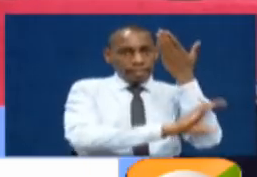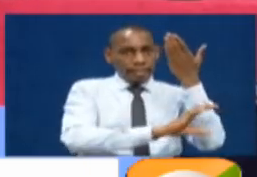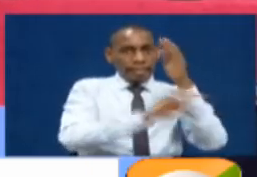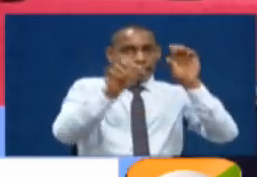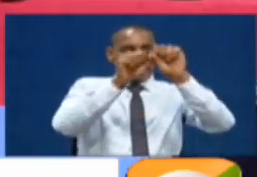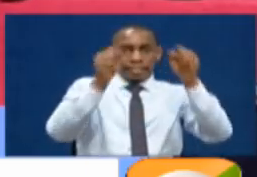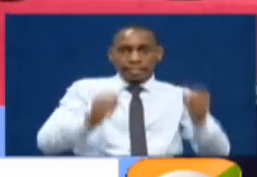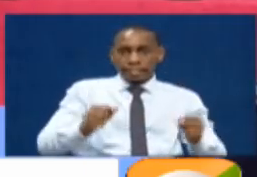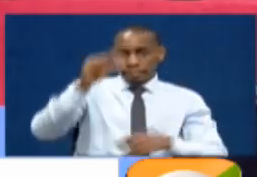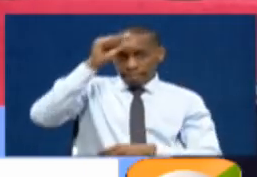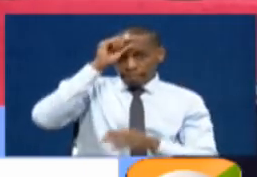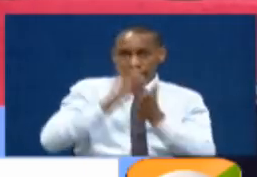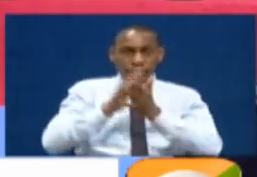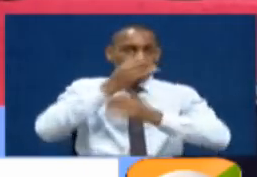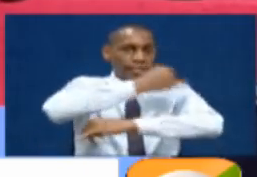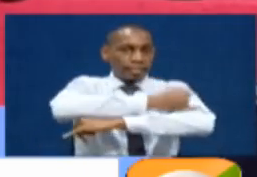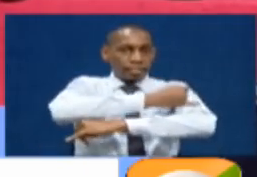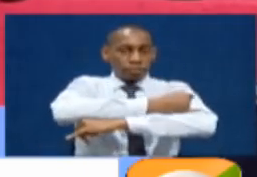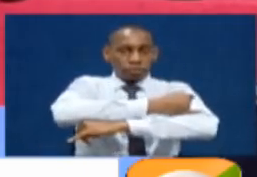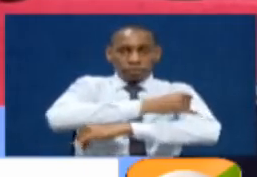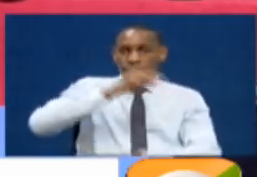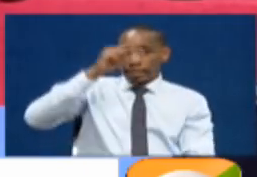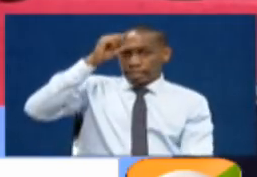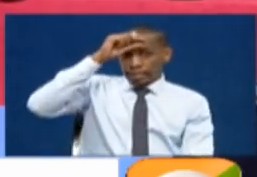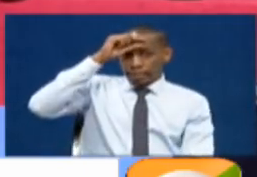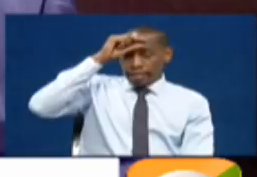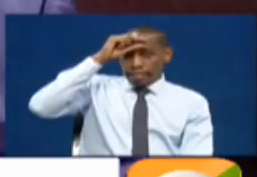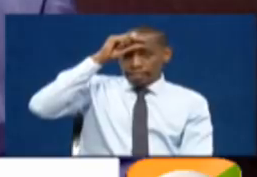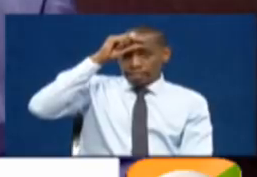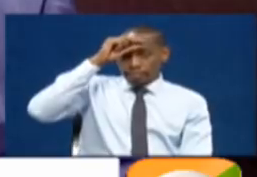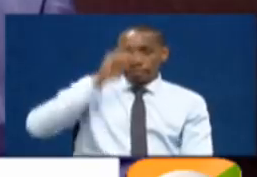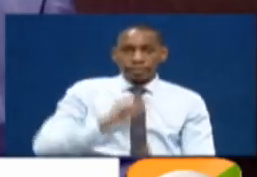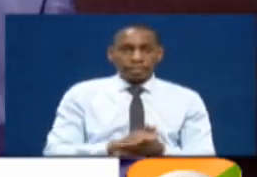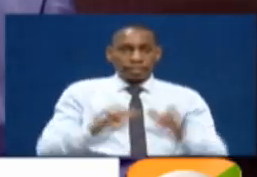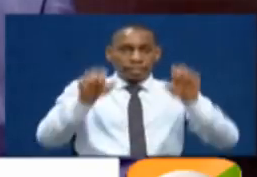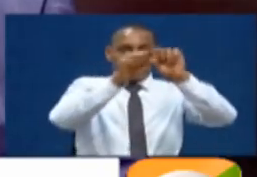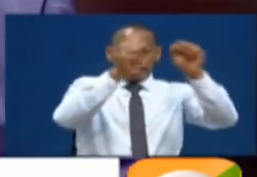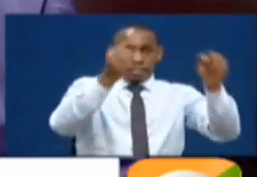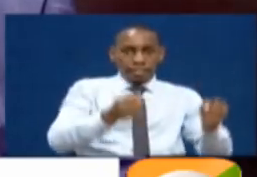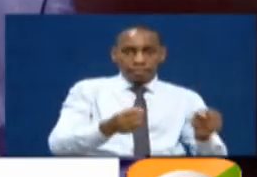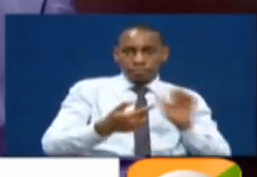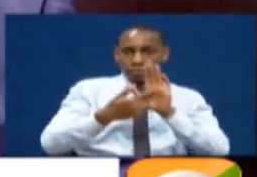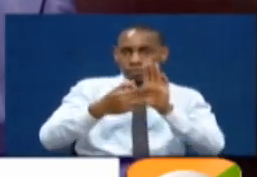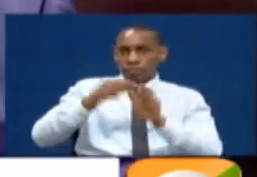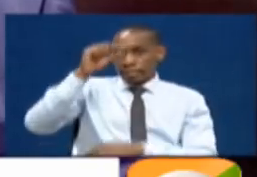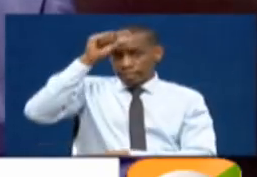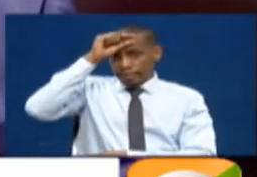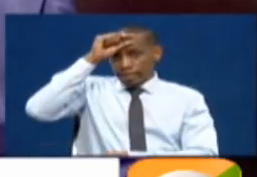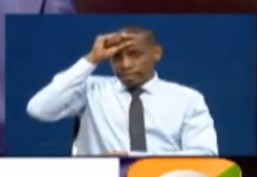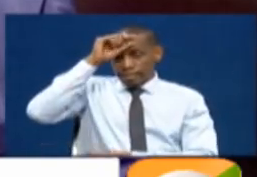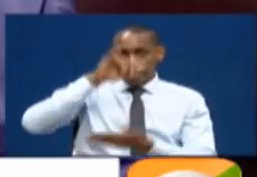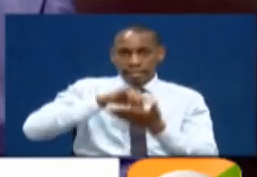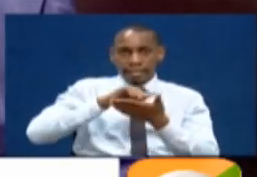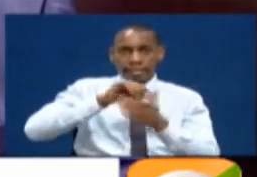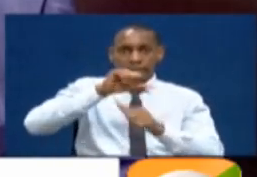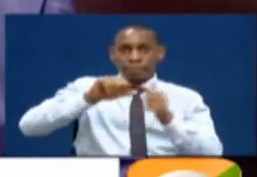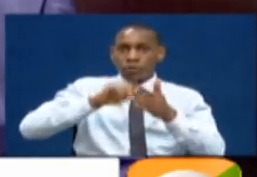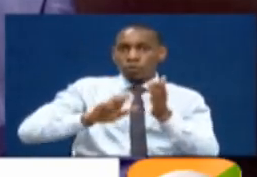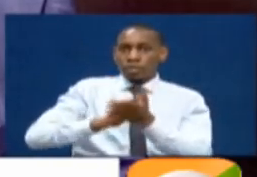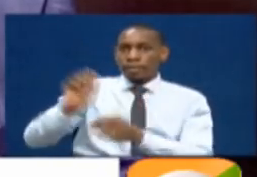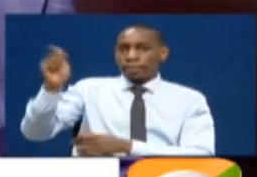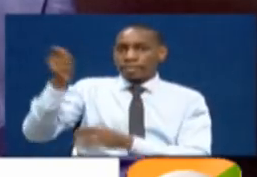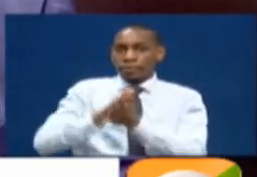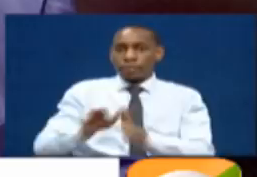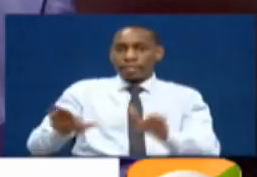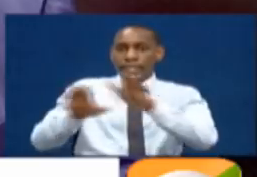and institutions of governance. Yeah. And these systems and institutions of governance is not just about the president and his